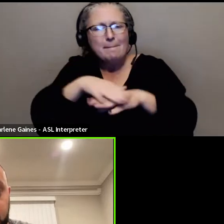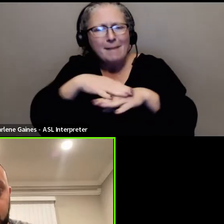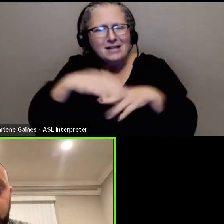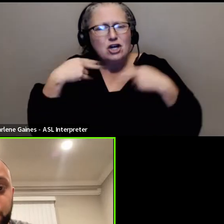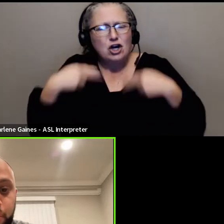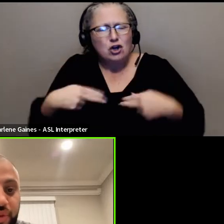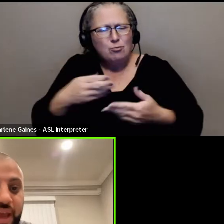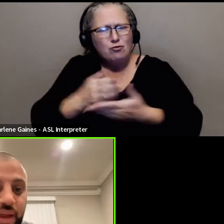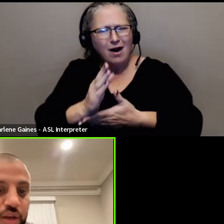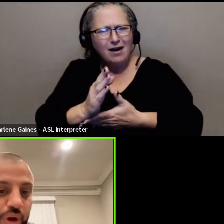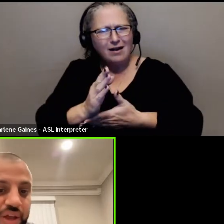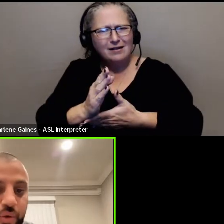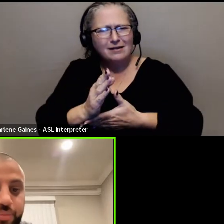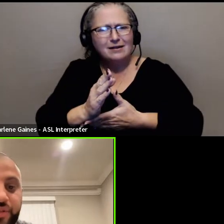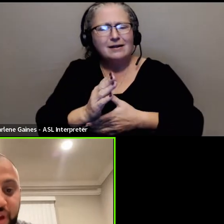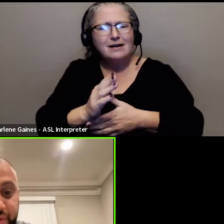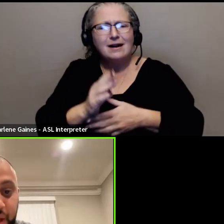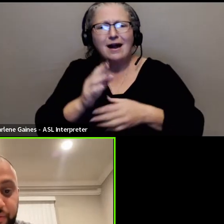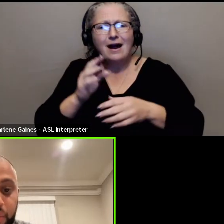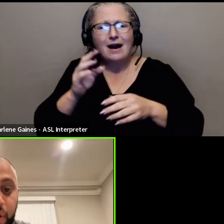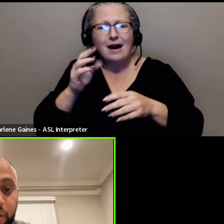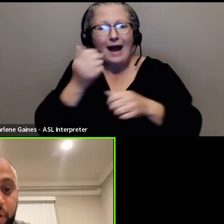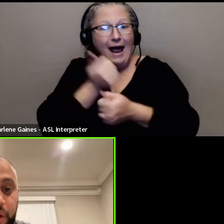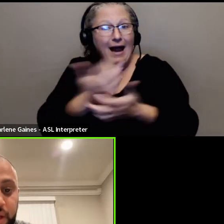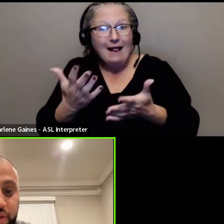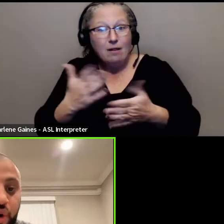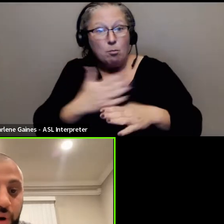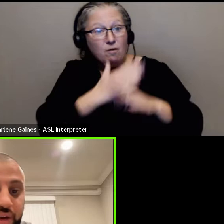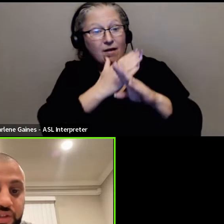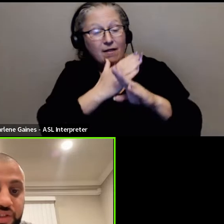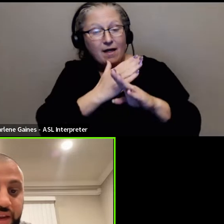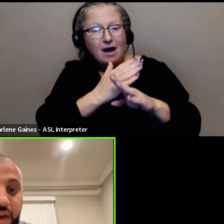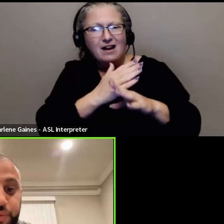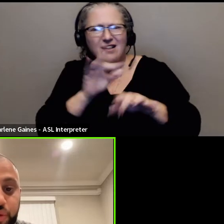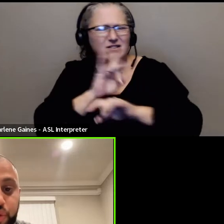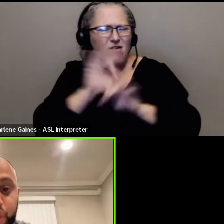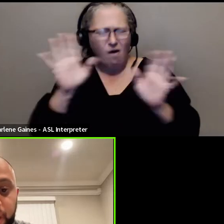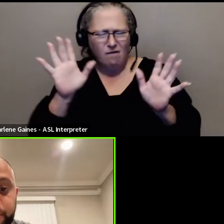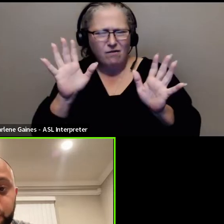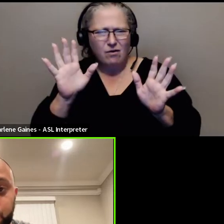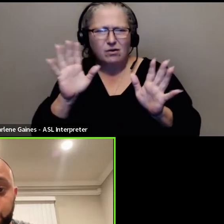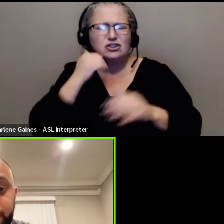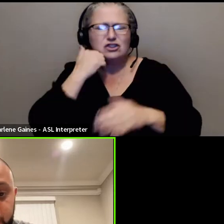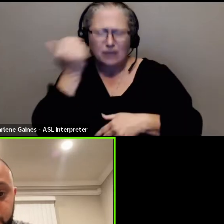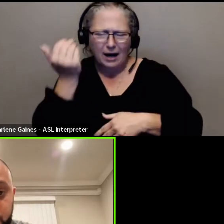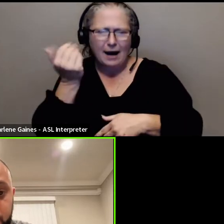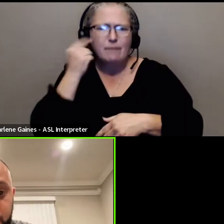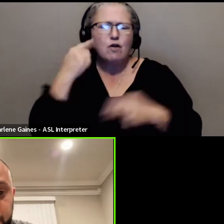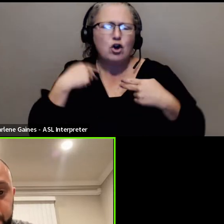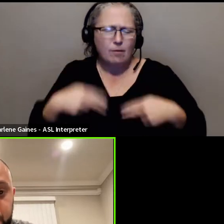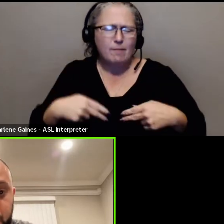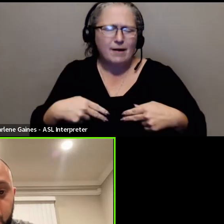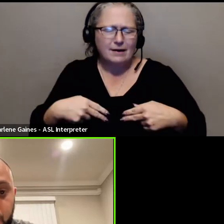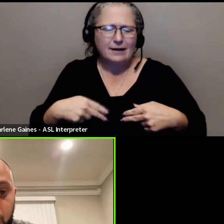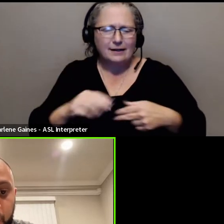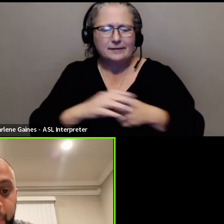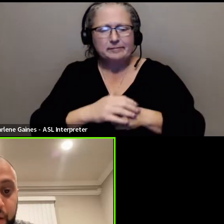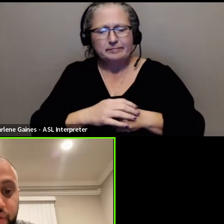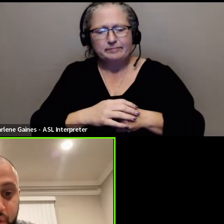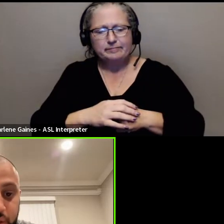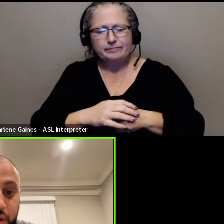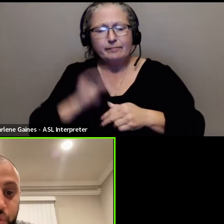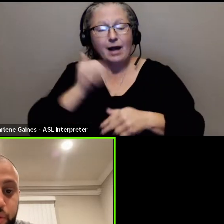right, and to move in any way that would prevent that for all is horrendous and an absolute shame to humanity.